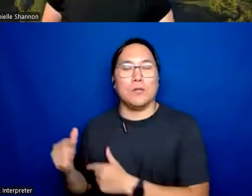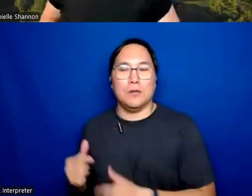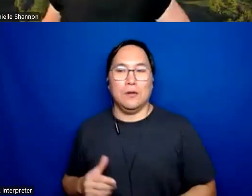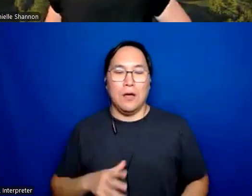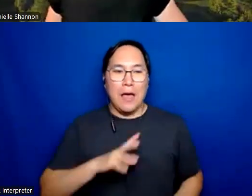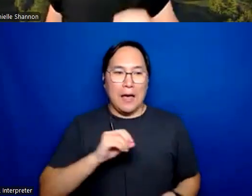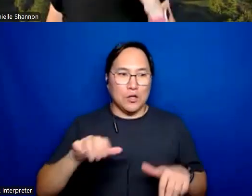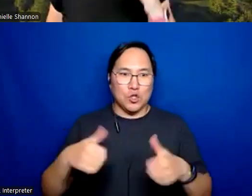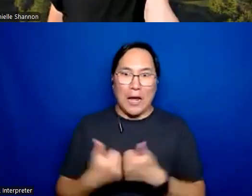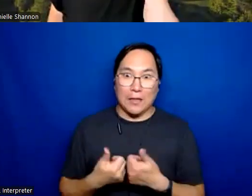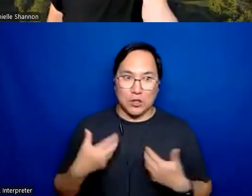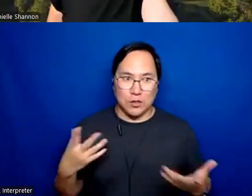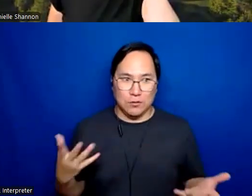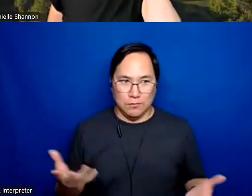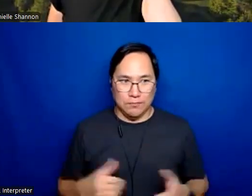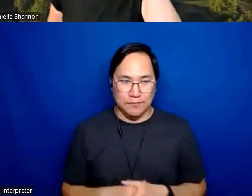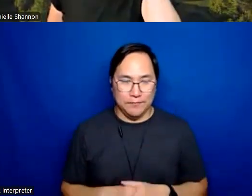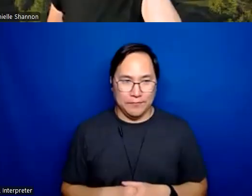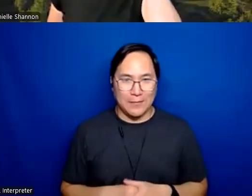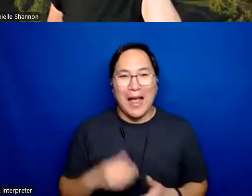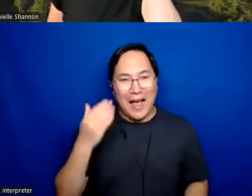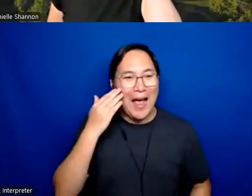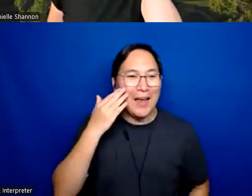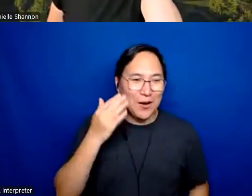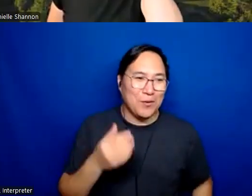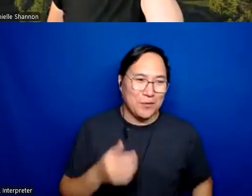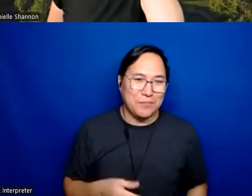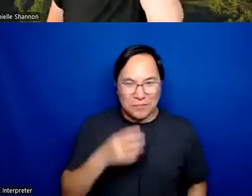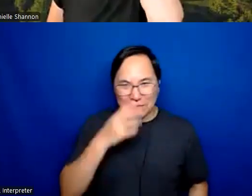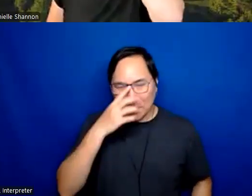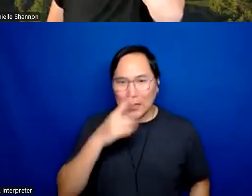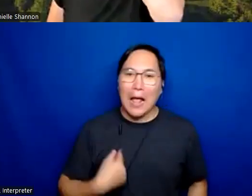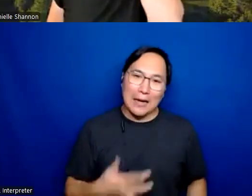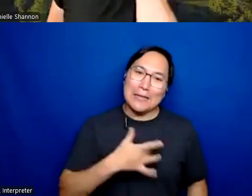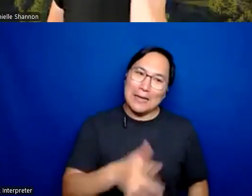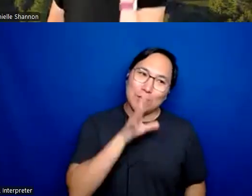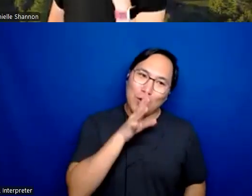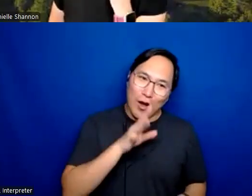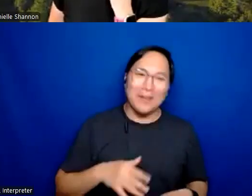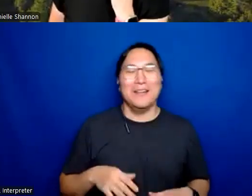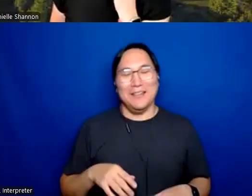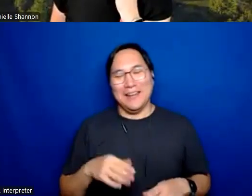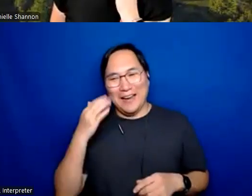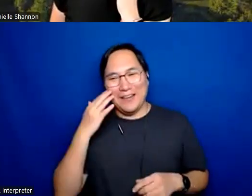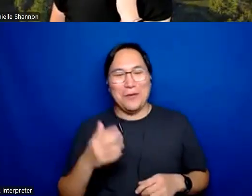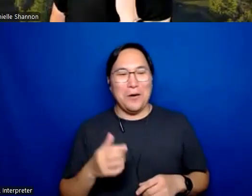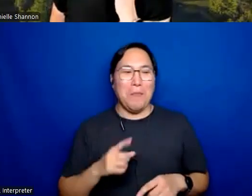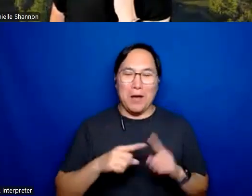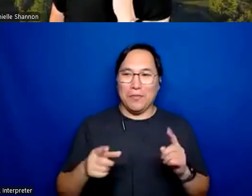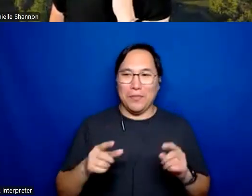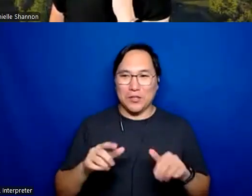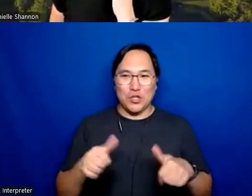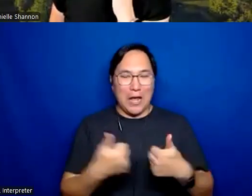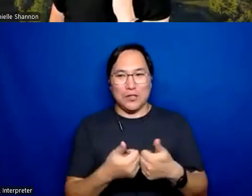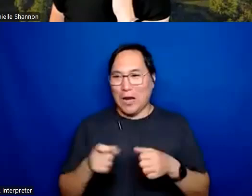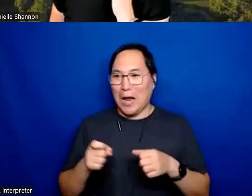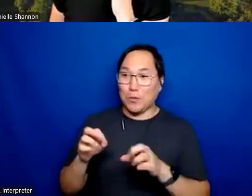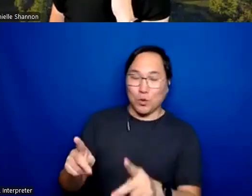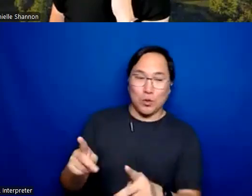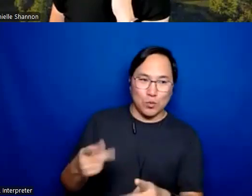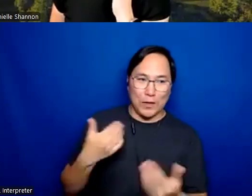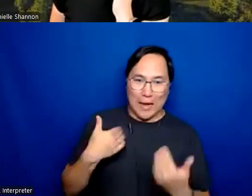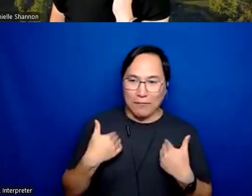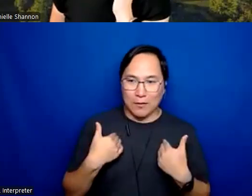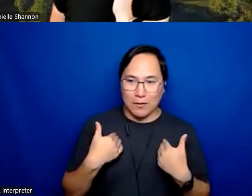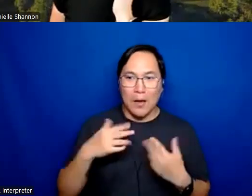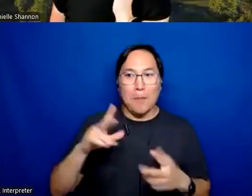and opportunities are, I know, right? I'm a talker. So the challenges and opportunities are that people